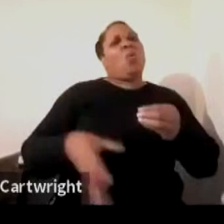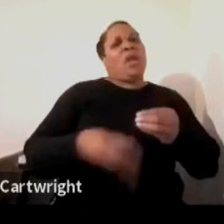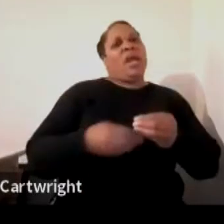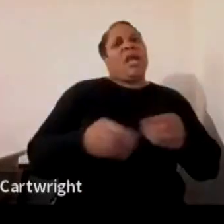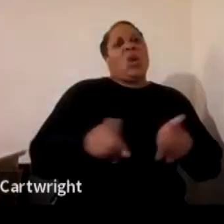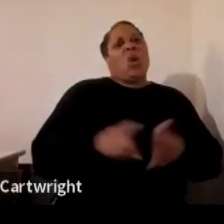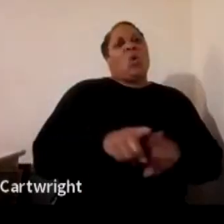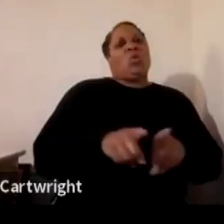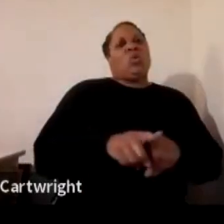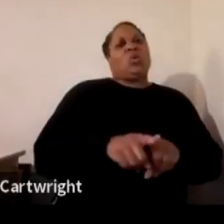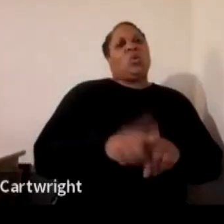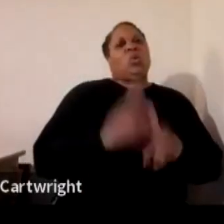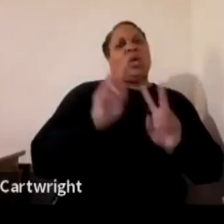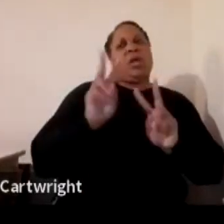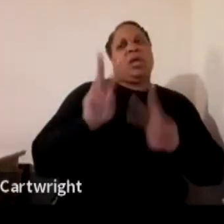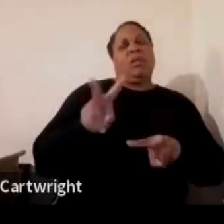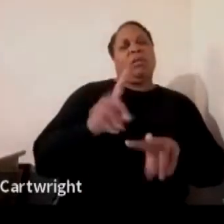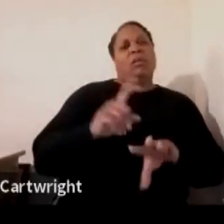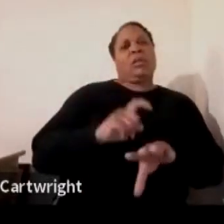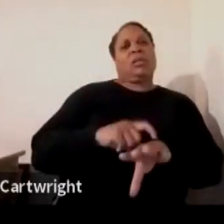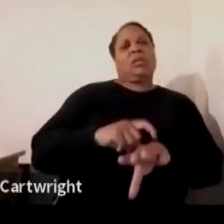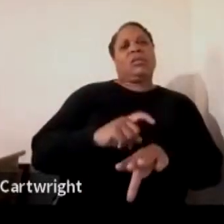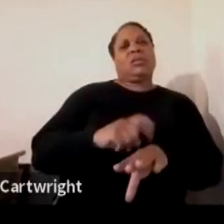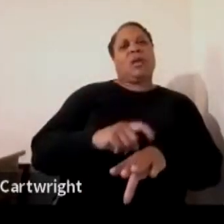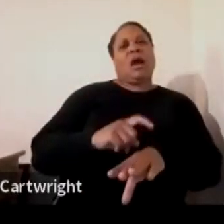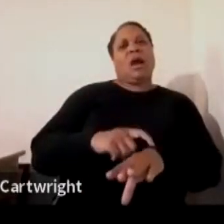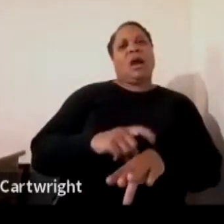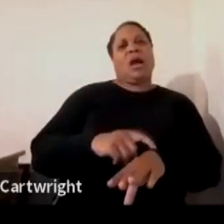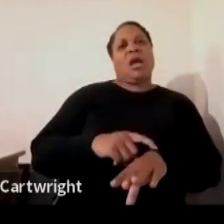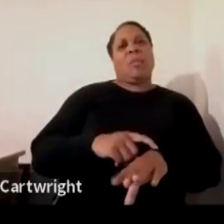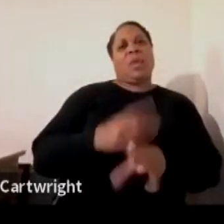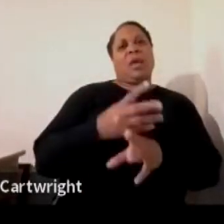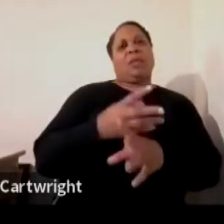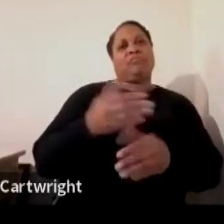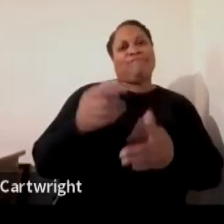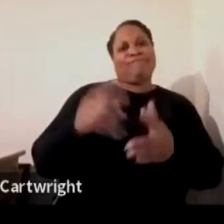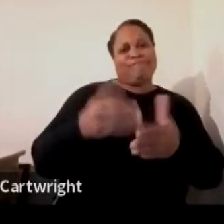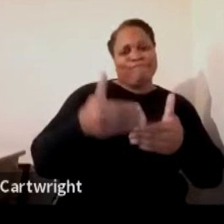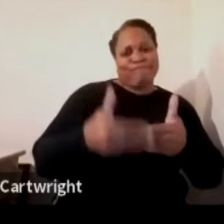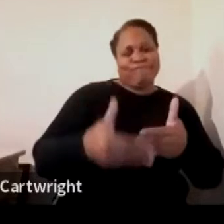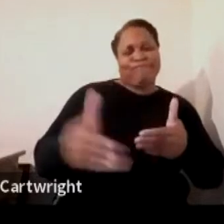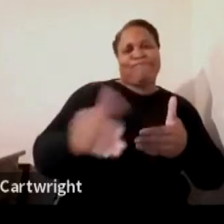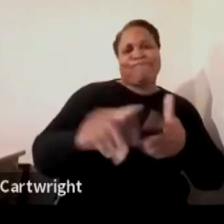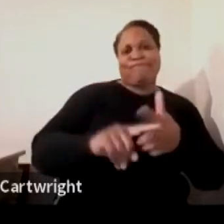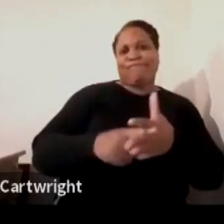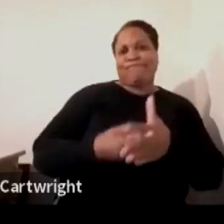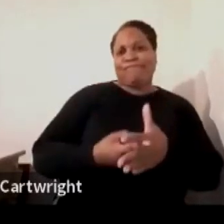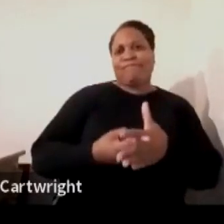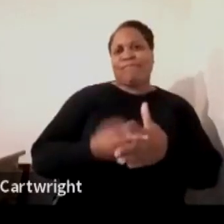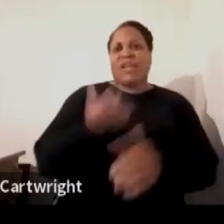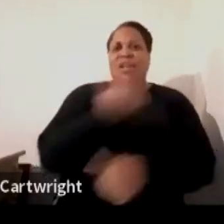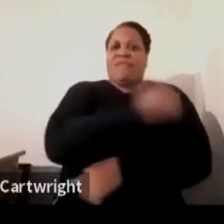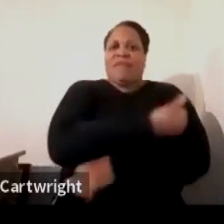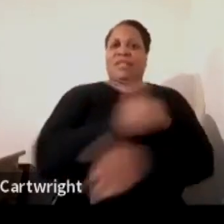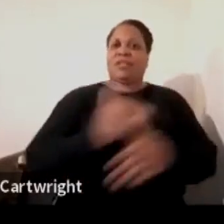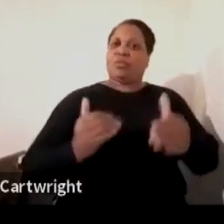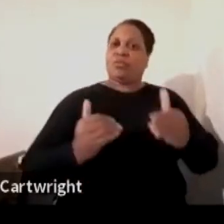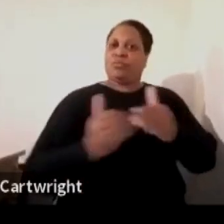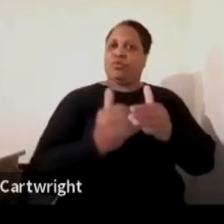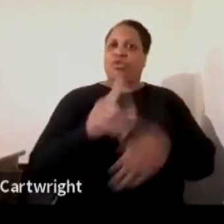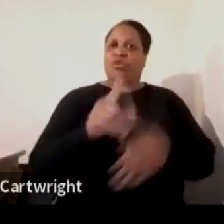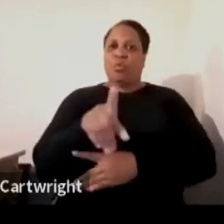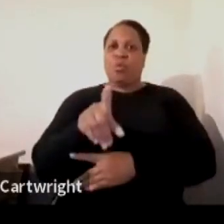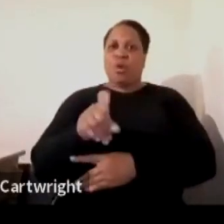have to look at the timing of the rollout of the vaccine and the number of cases. So we're approaching 100 million cases